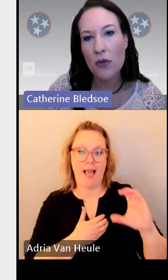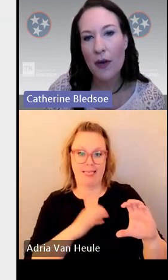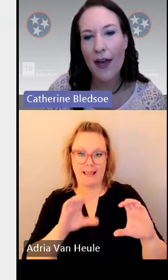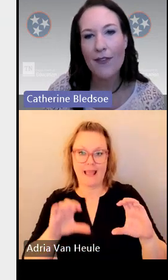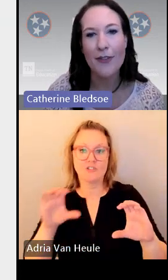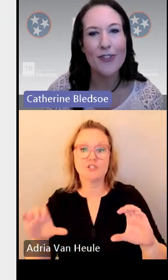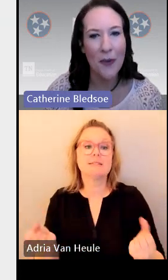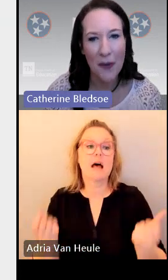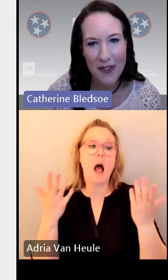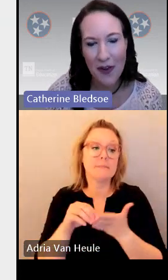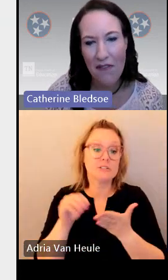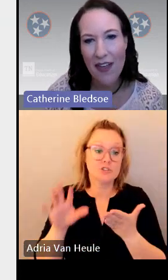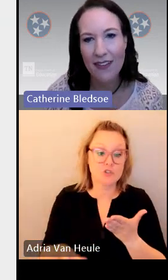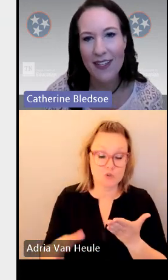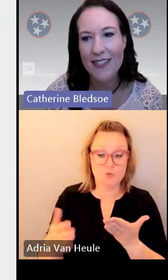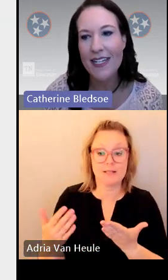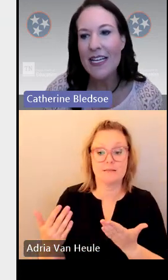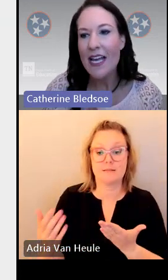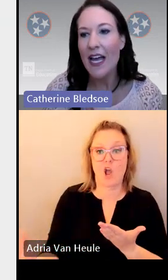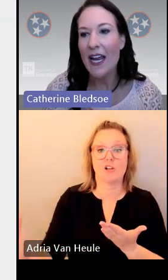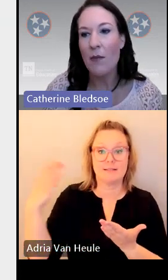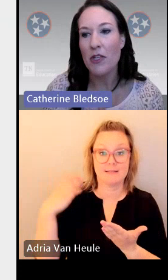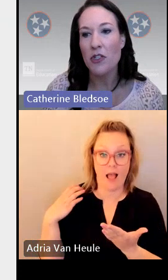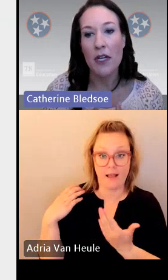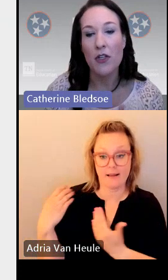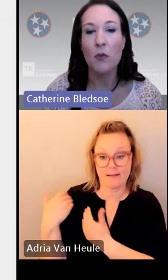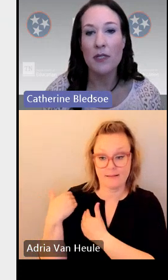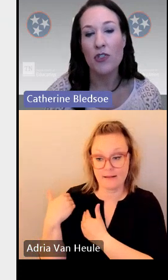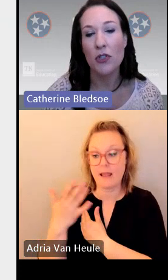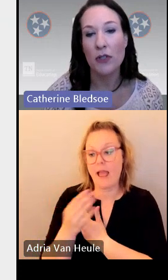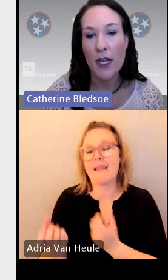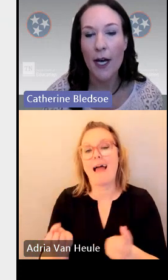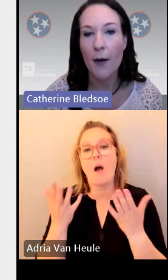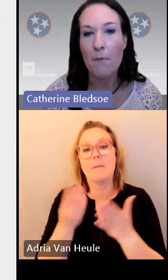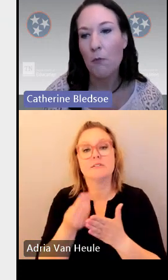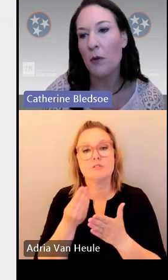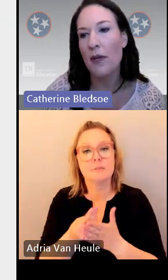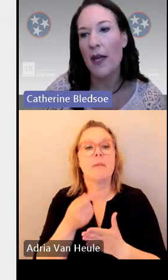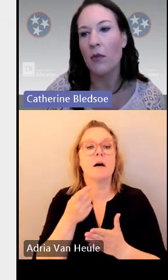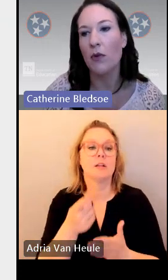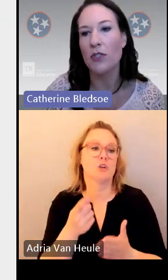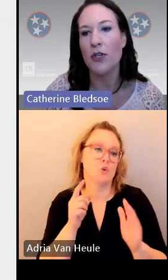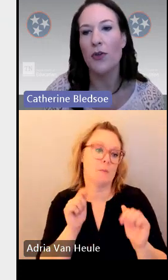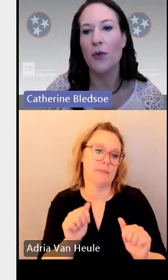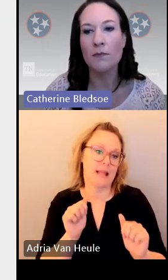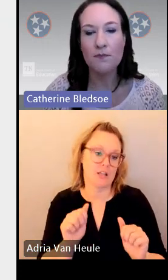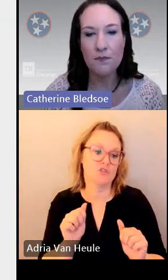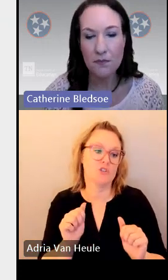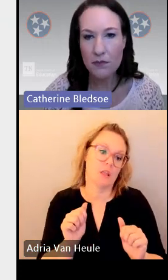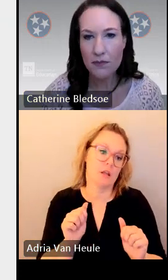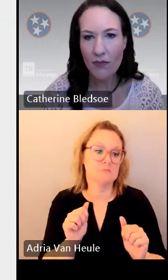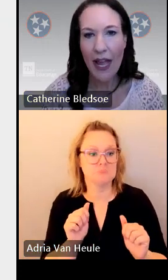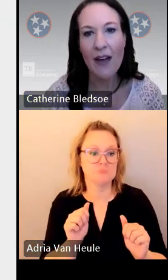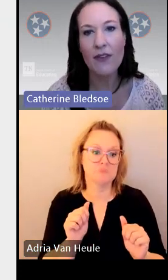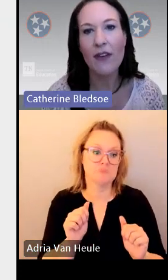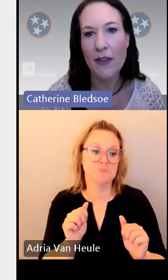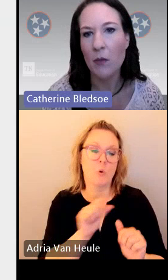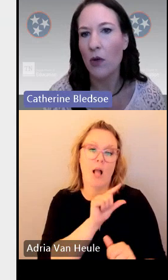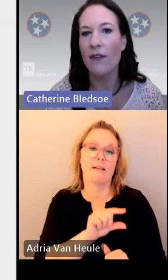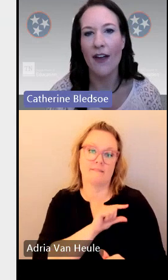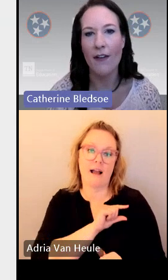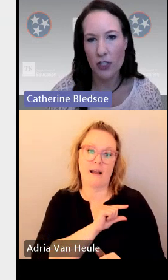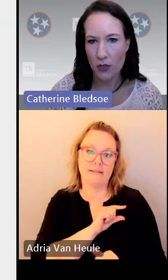assigned students you have, which you'll also have that list, and how much money you potentially would be able to